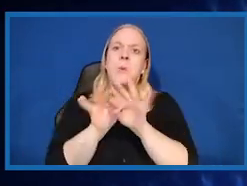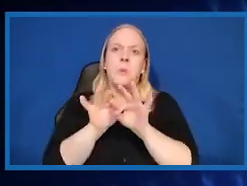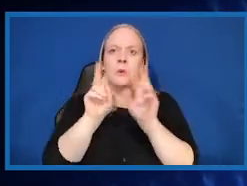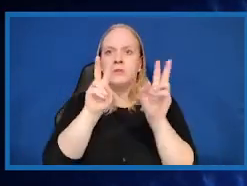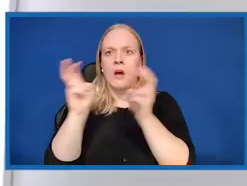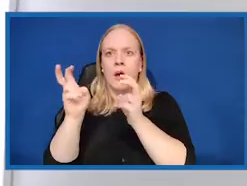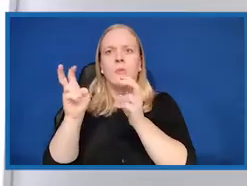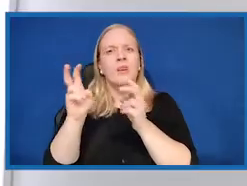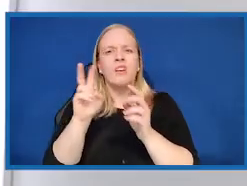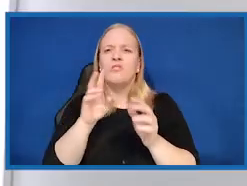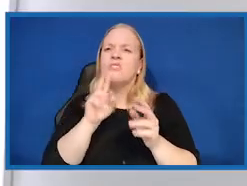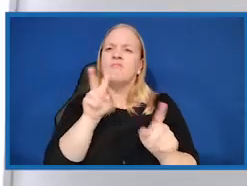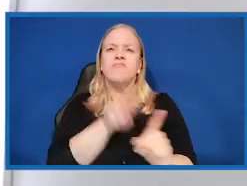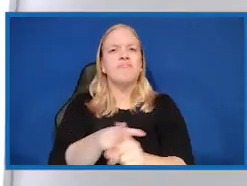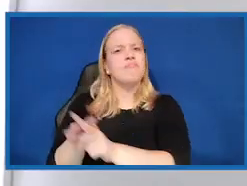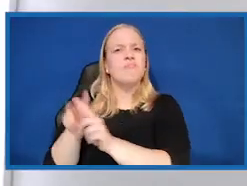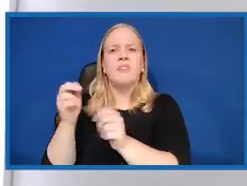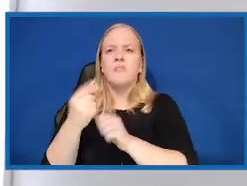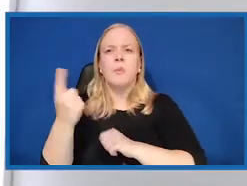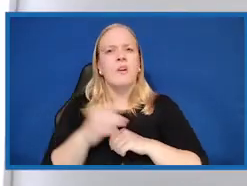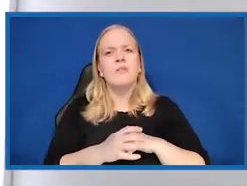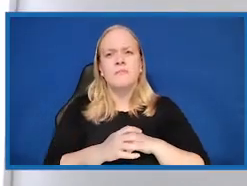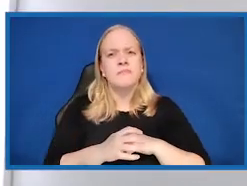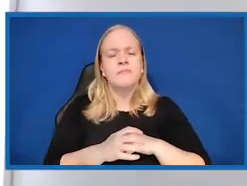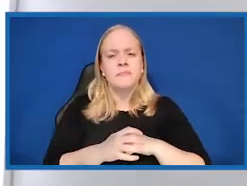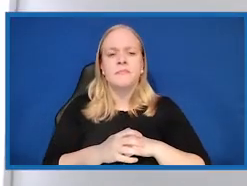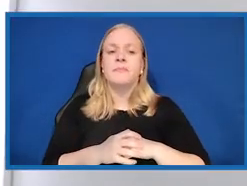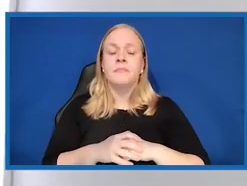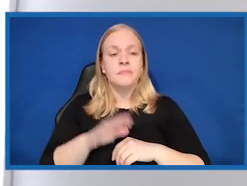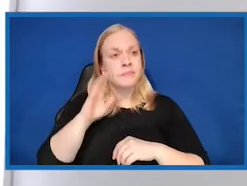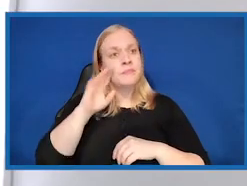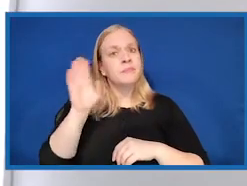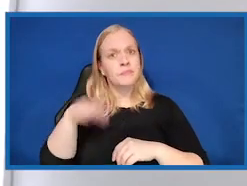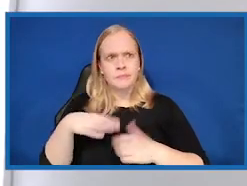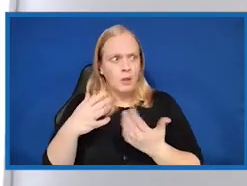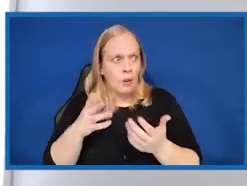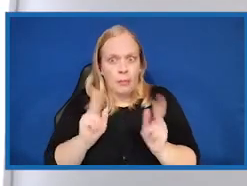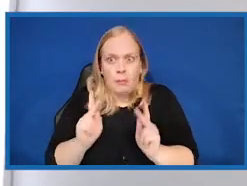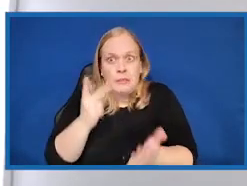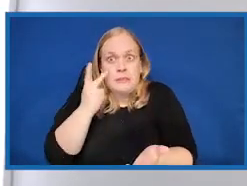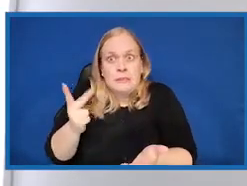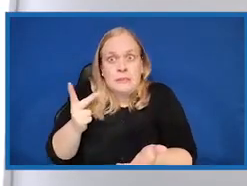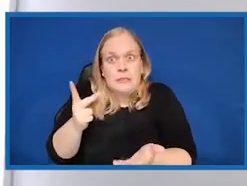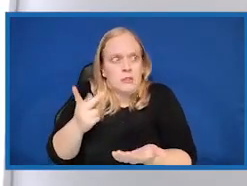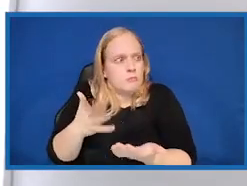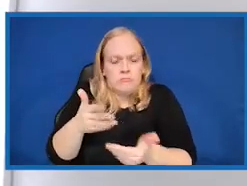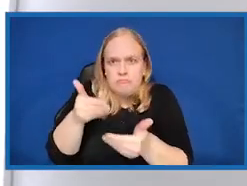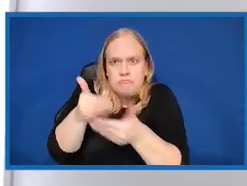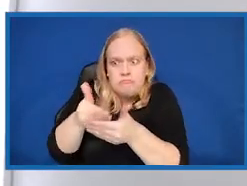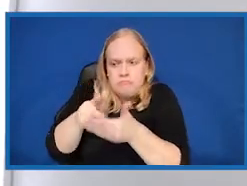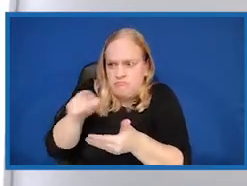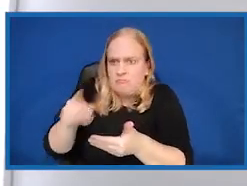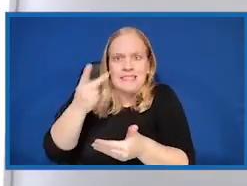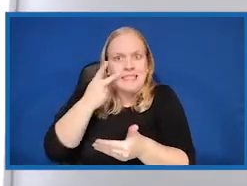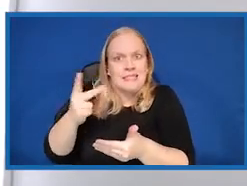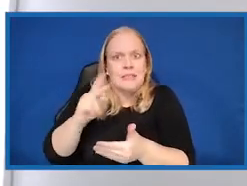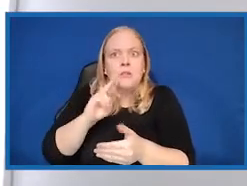everyone. Something that people have seen in their backyards with the oceans